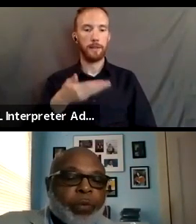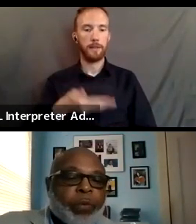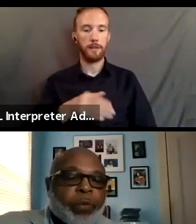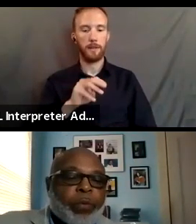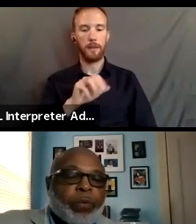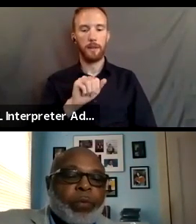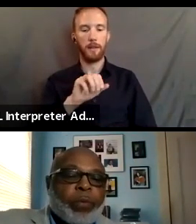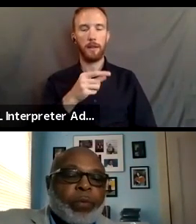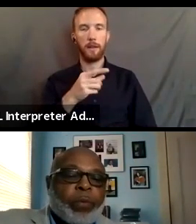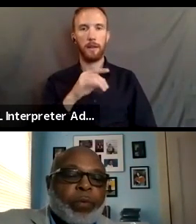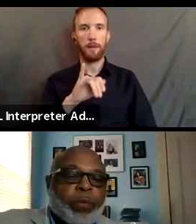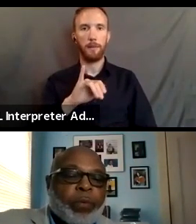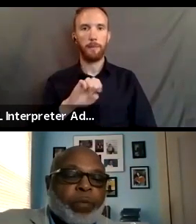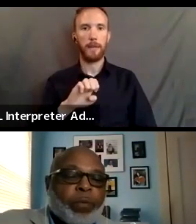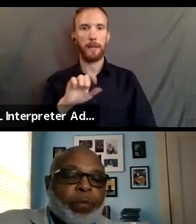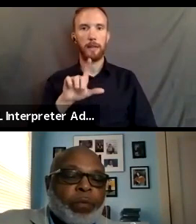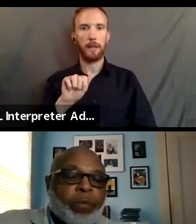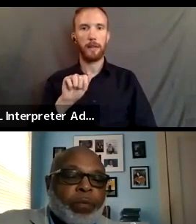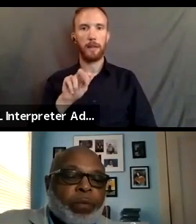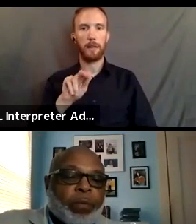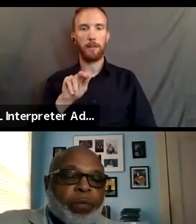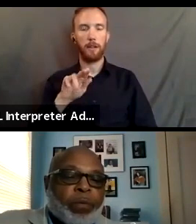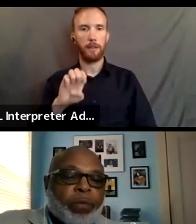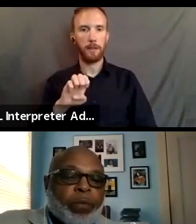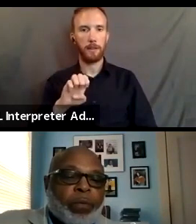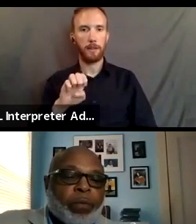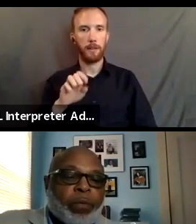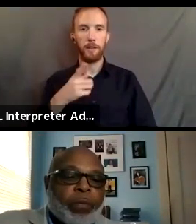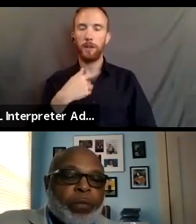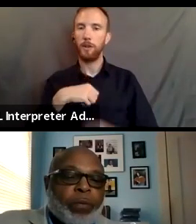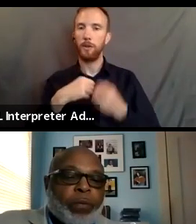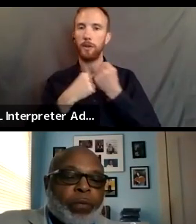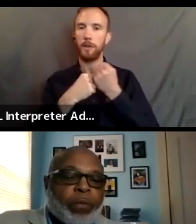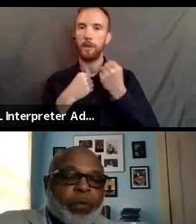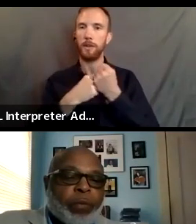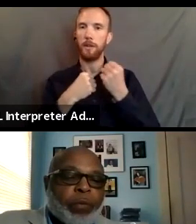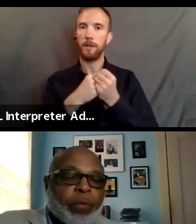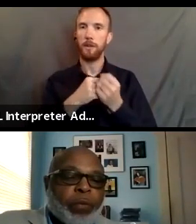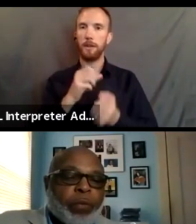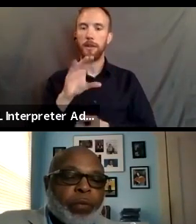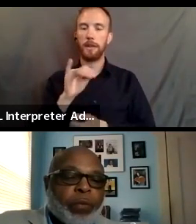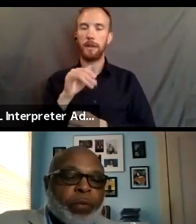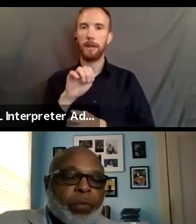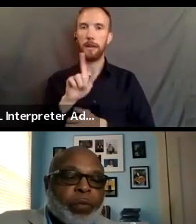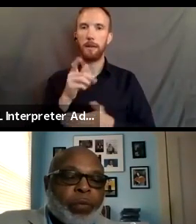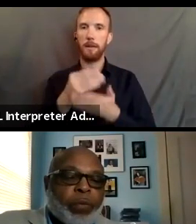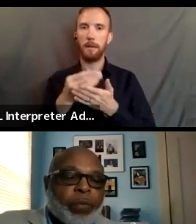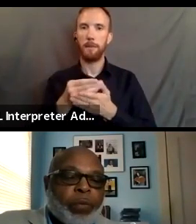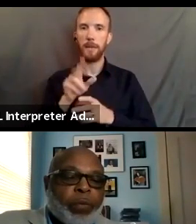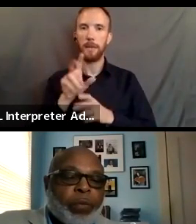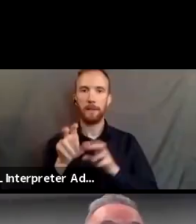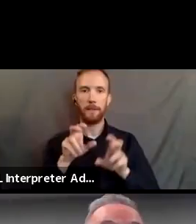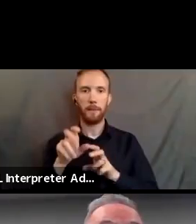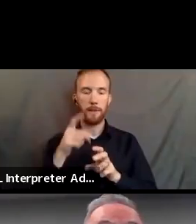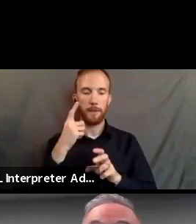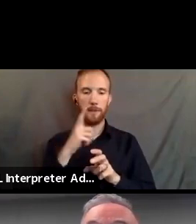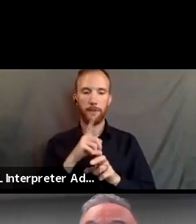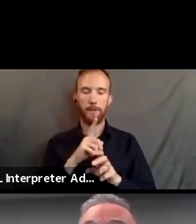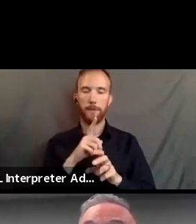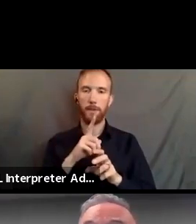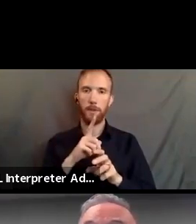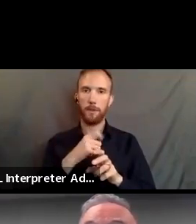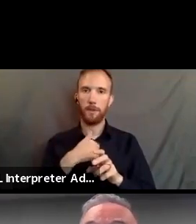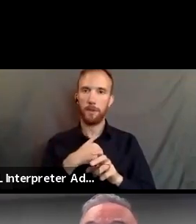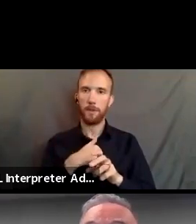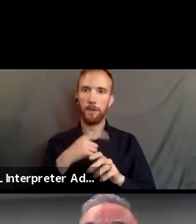laravien the lsc chair of hello we advocated for capital investment on our own behalf since that time we sent an